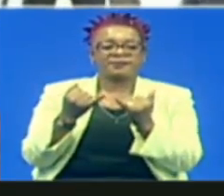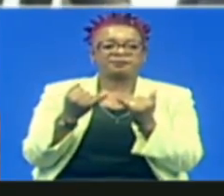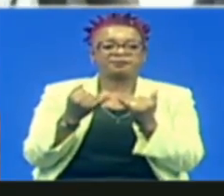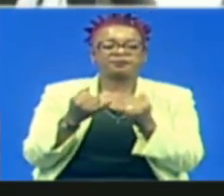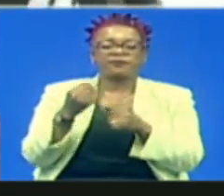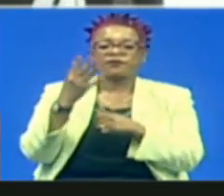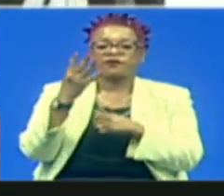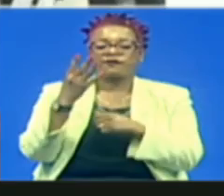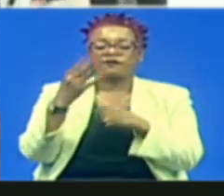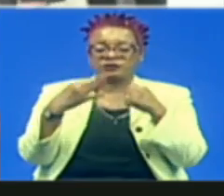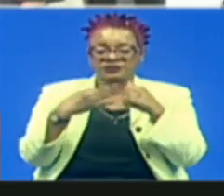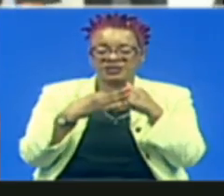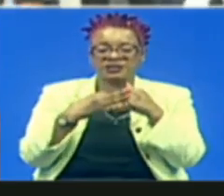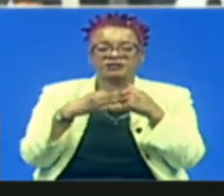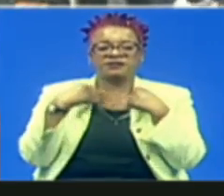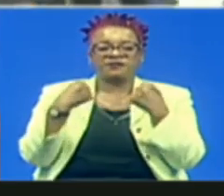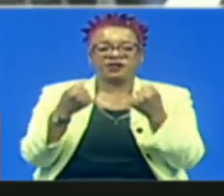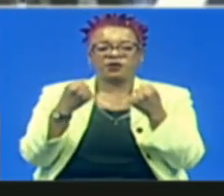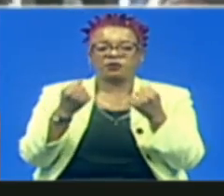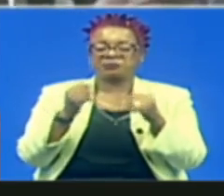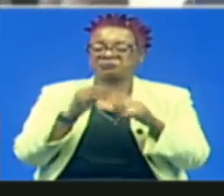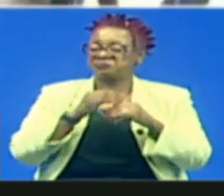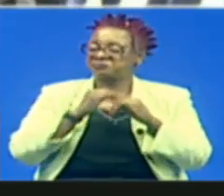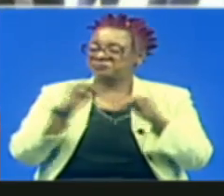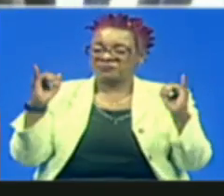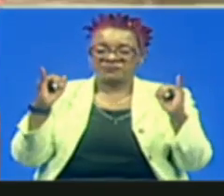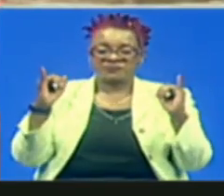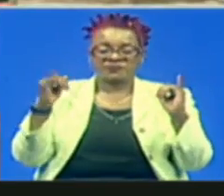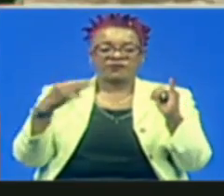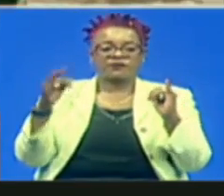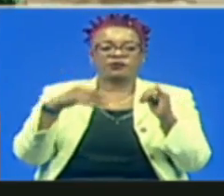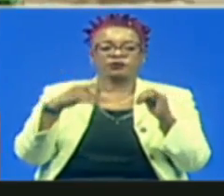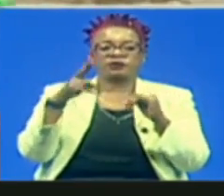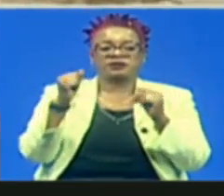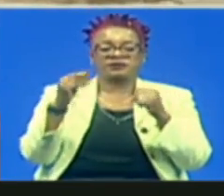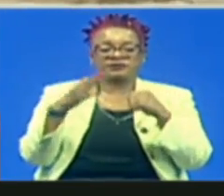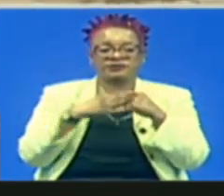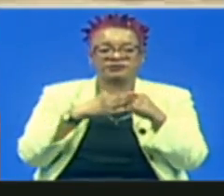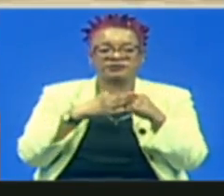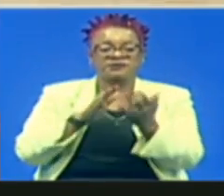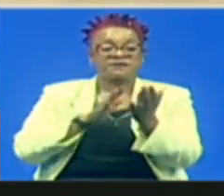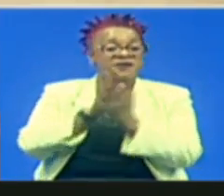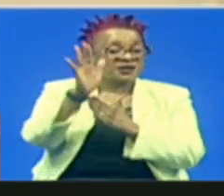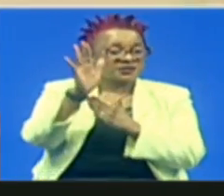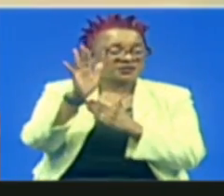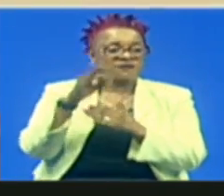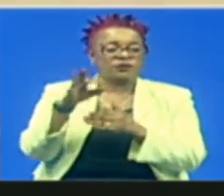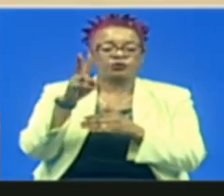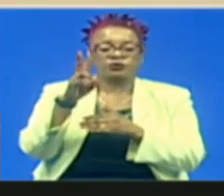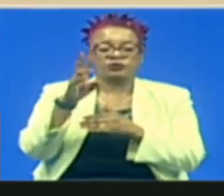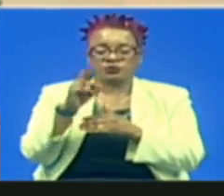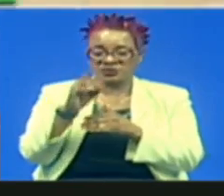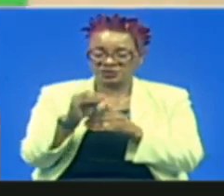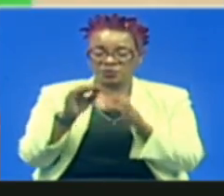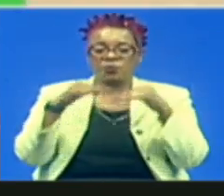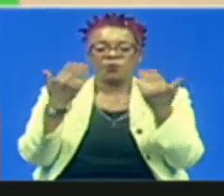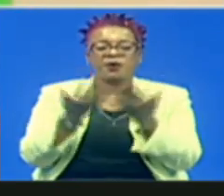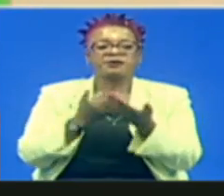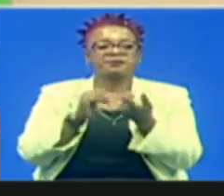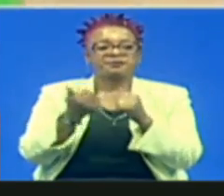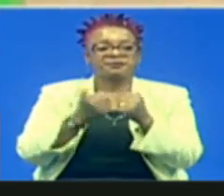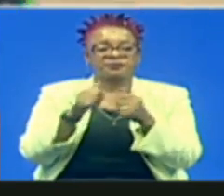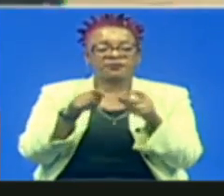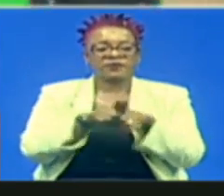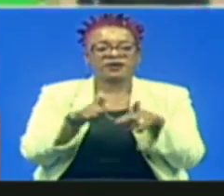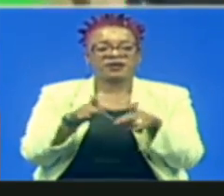48 vehicles have been cleared for the 2019 Safari Rally, that is a candidate event for the 2020 World Rally Championship, as well